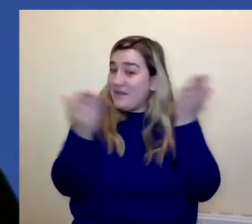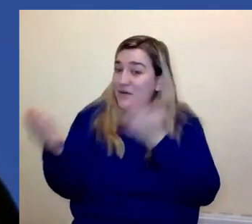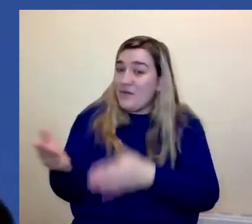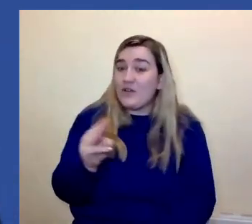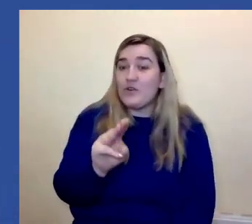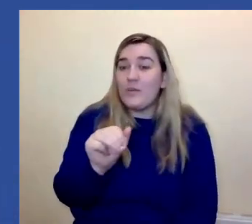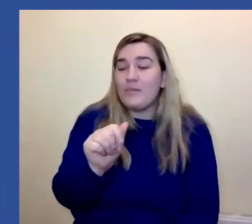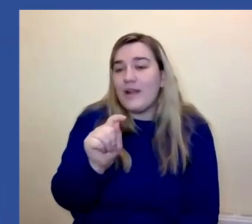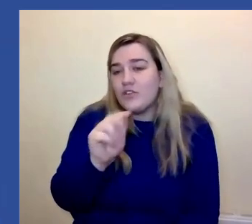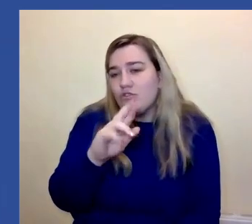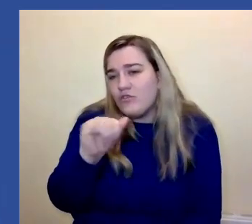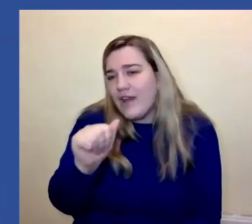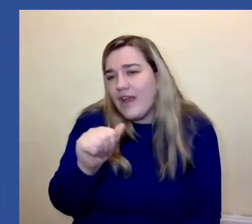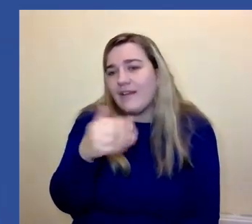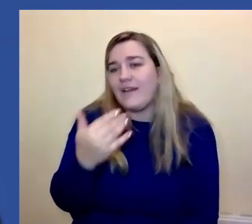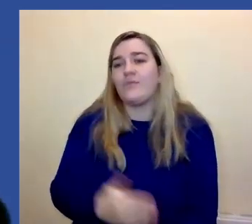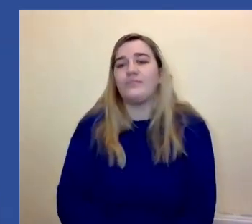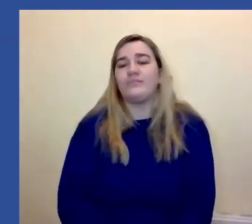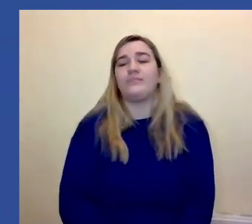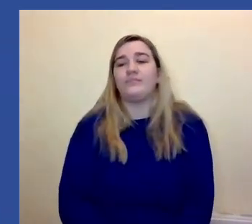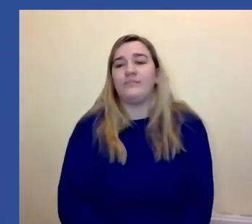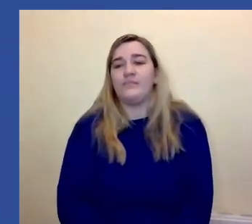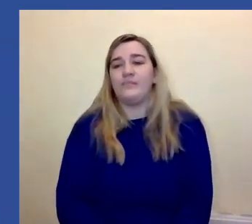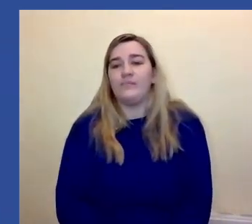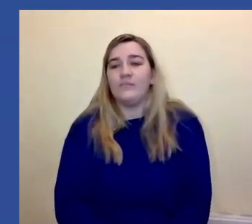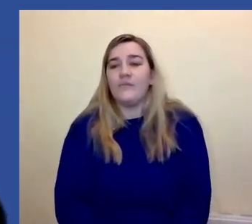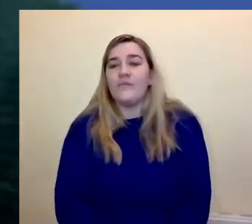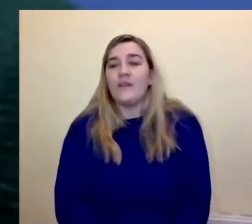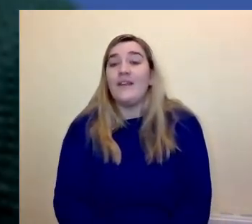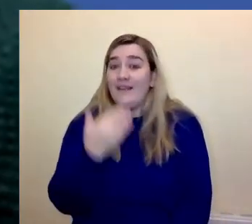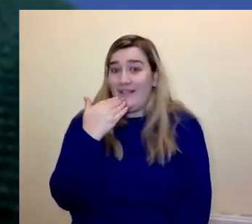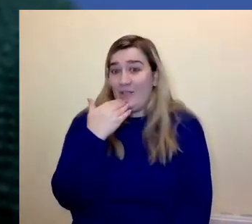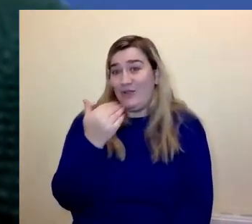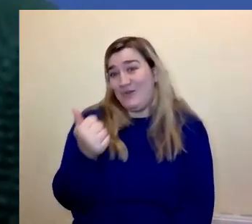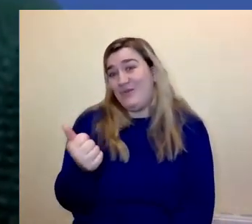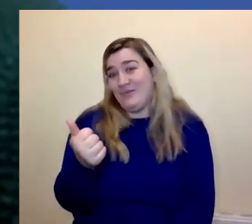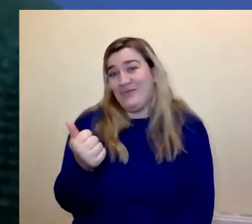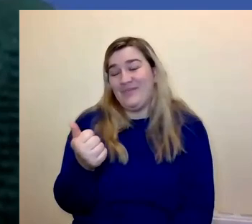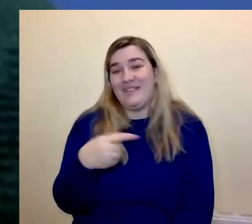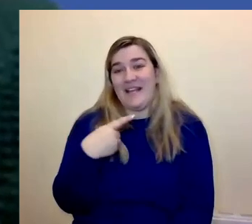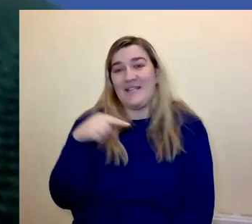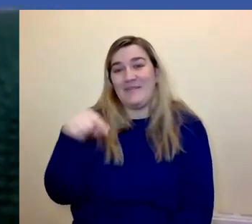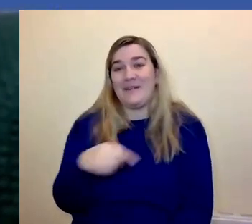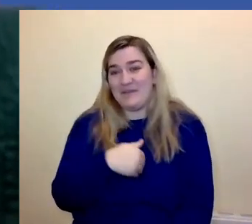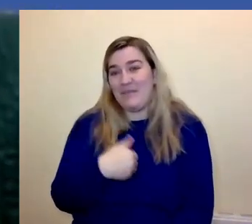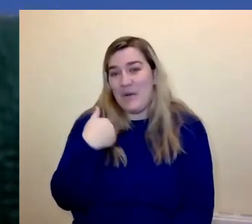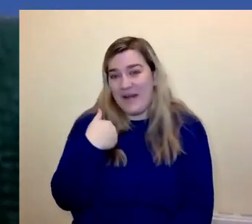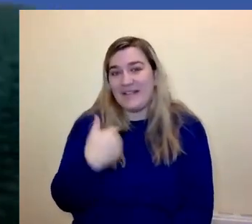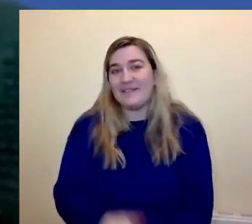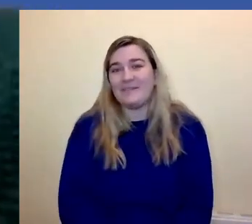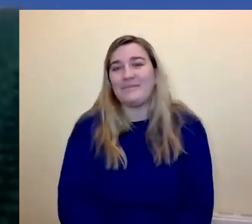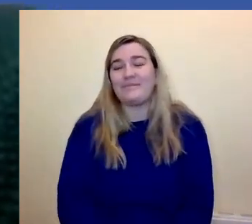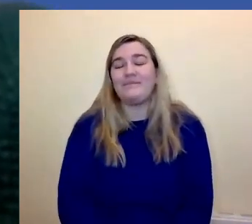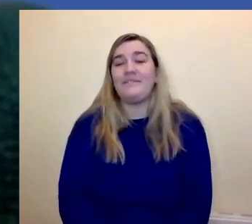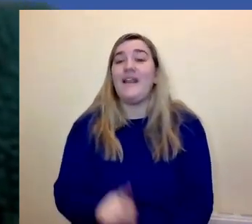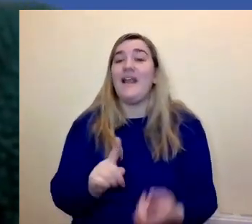Patria now. Thank you, Patria. Thank you, Derval. Delighted to be here this morning, and even